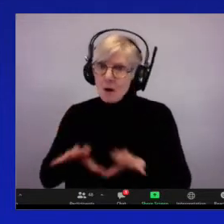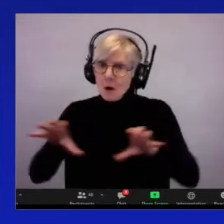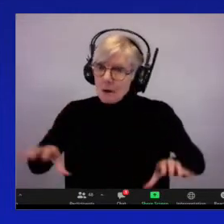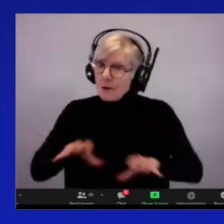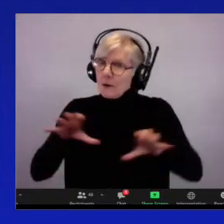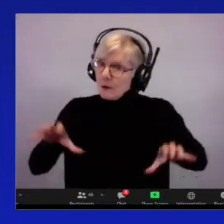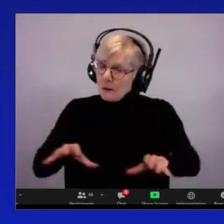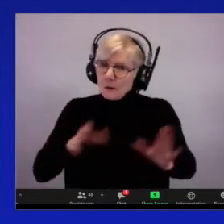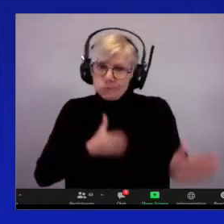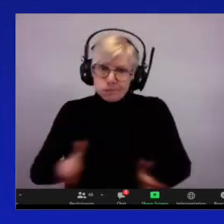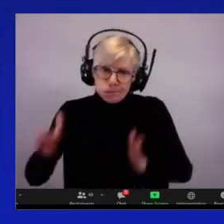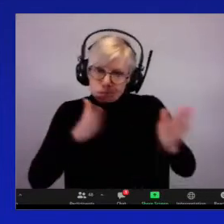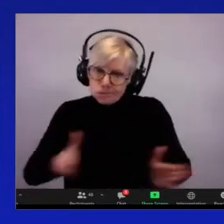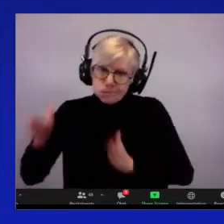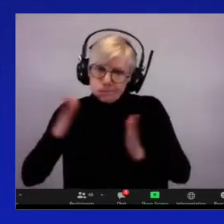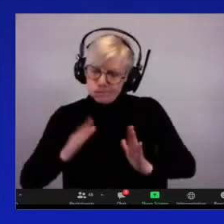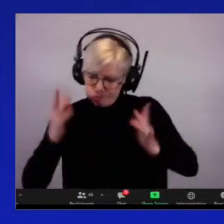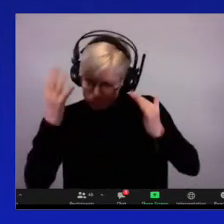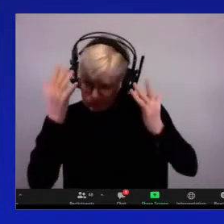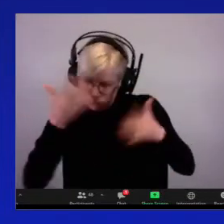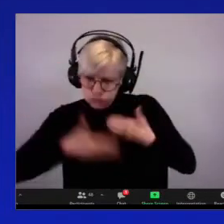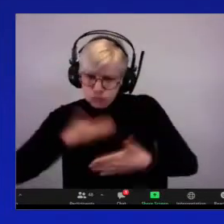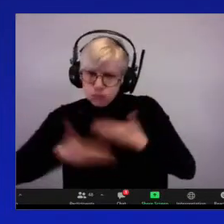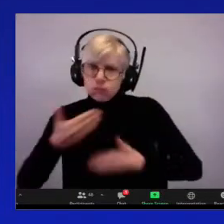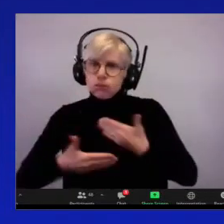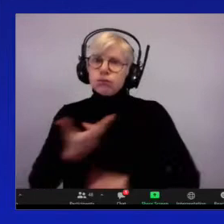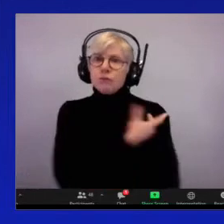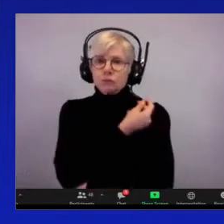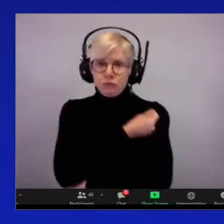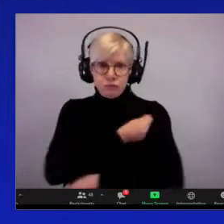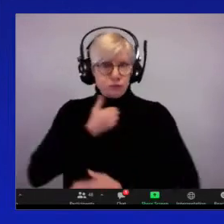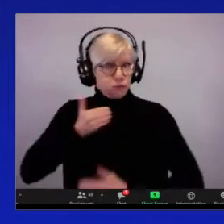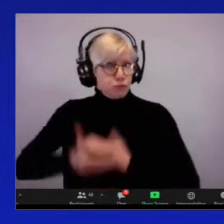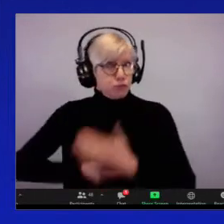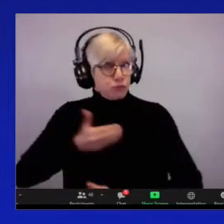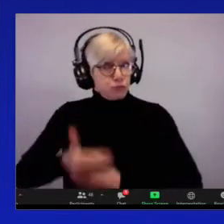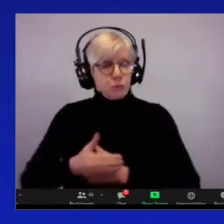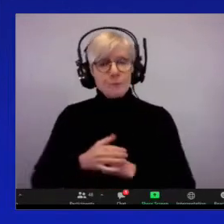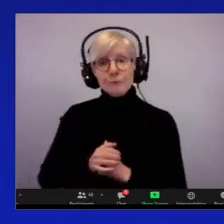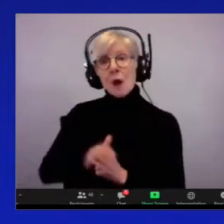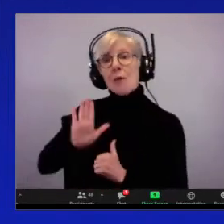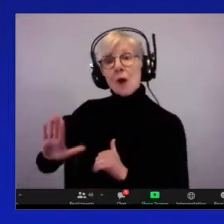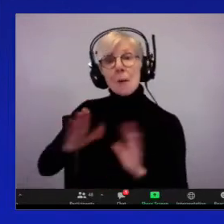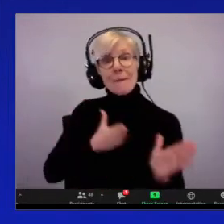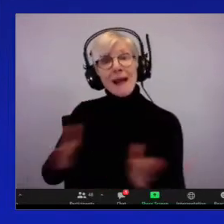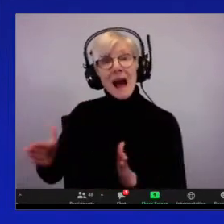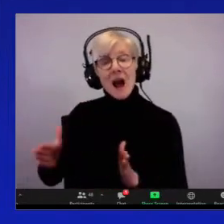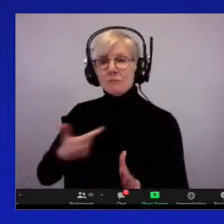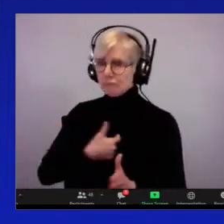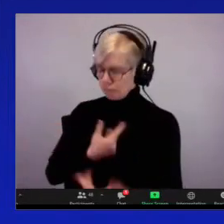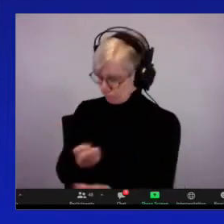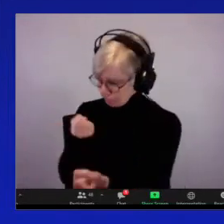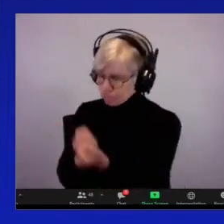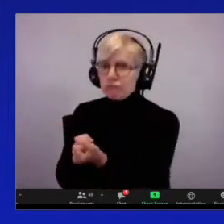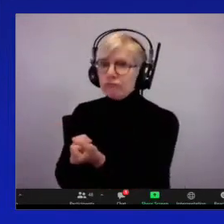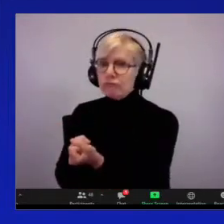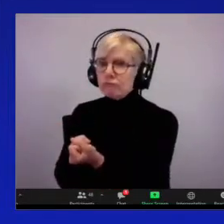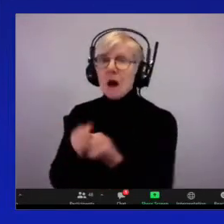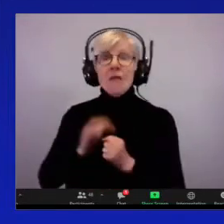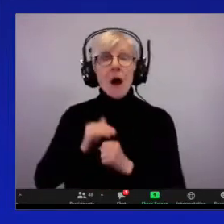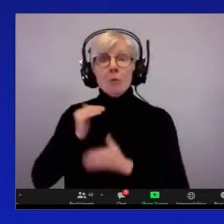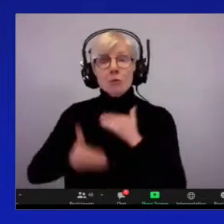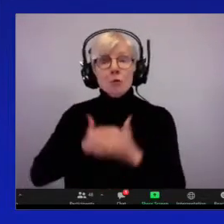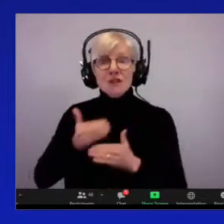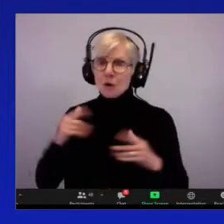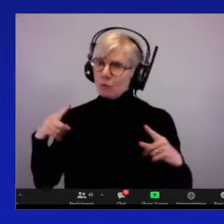vaccine distribution strategy. The plan they are putting forward has my full support. This is a complex process that involves departments